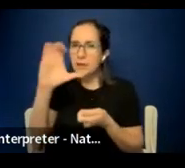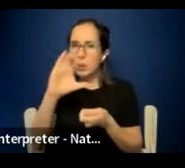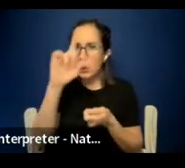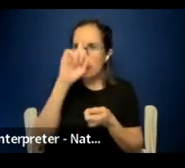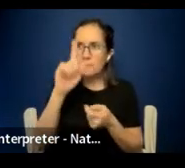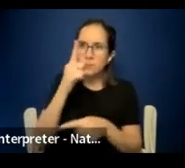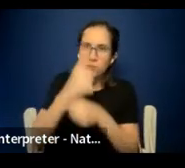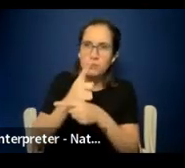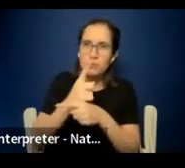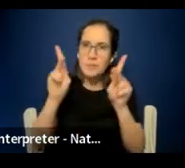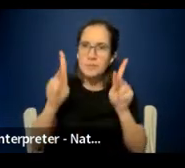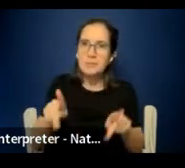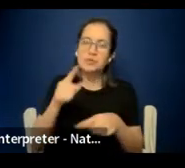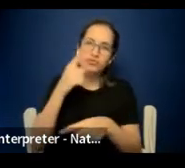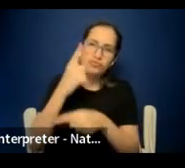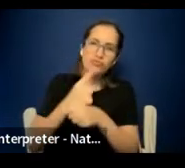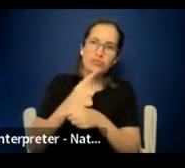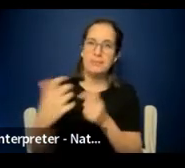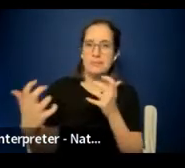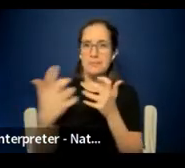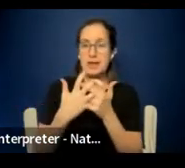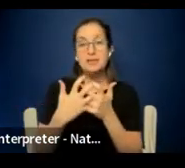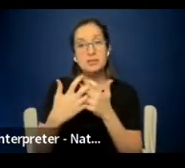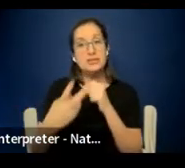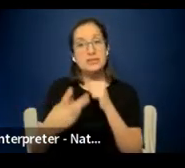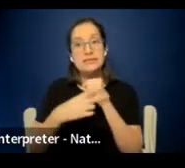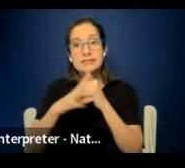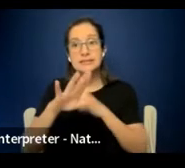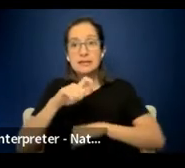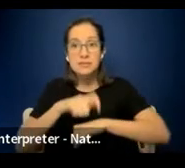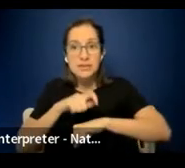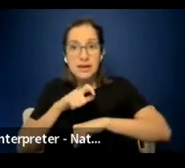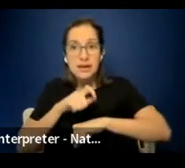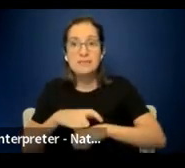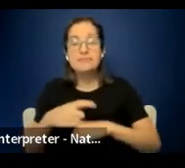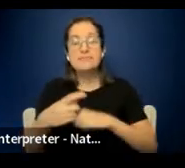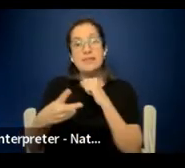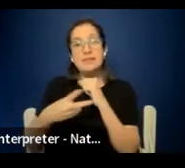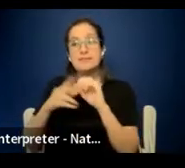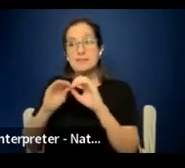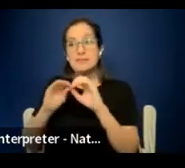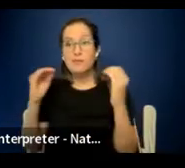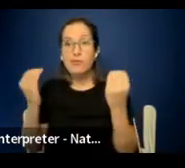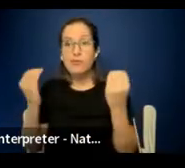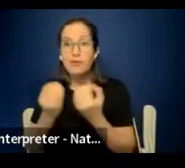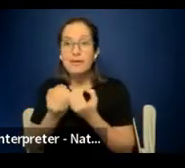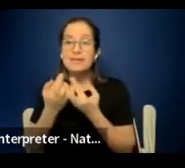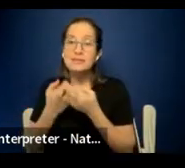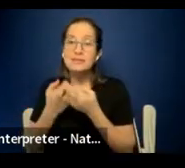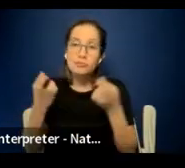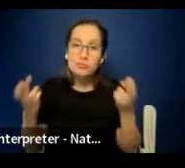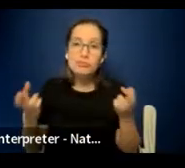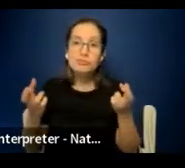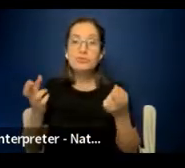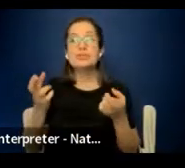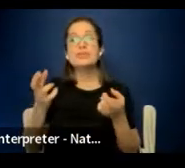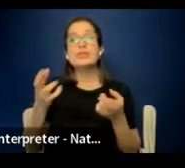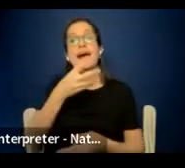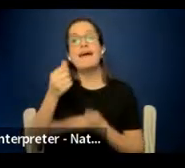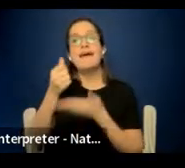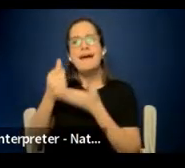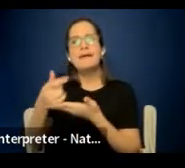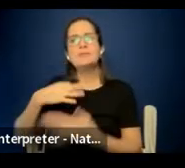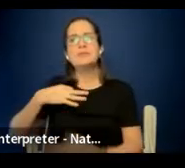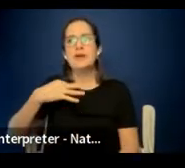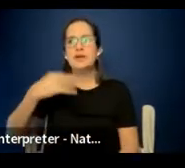your organization sort of time and resources. And it also is more appealing to a volunteer to sort of, you know, move forward